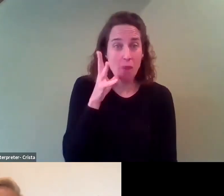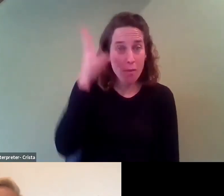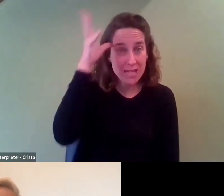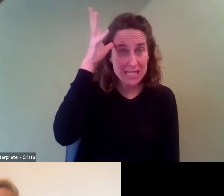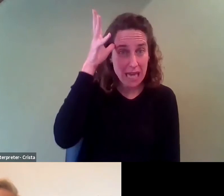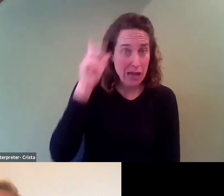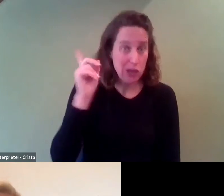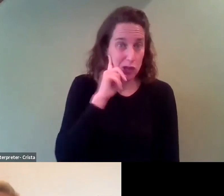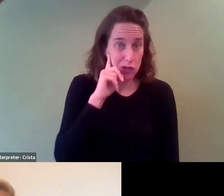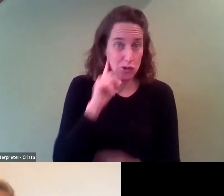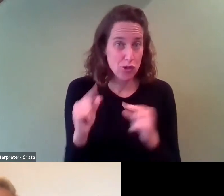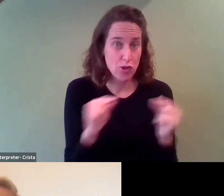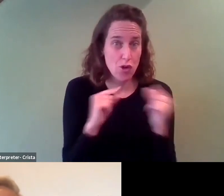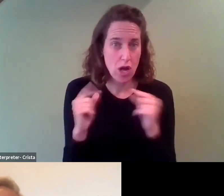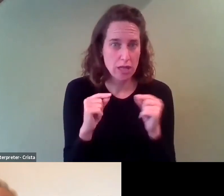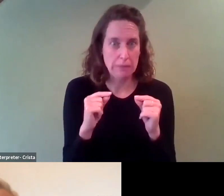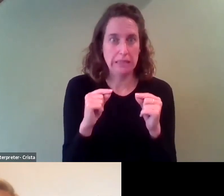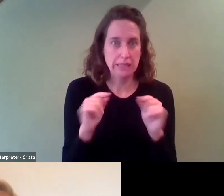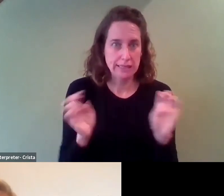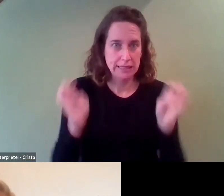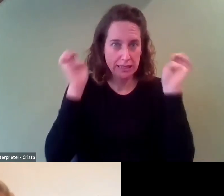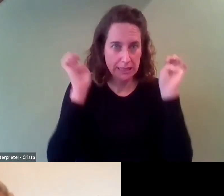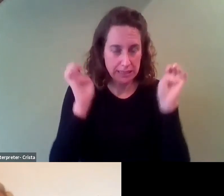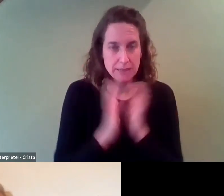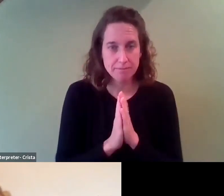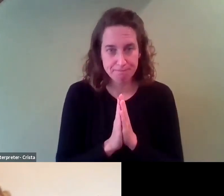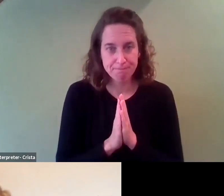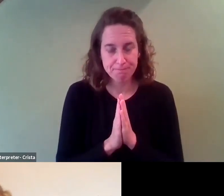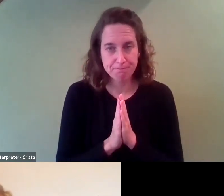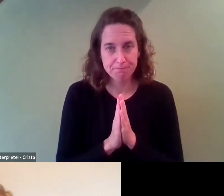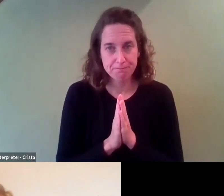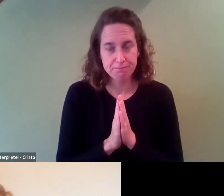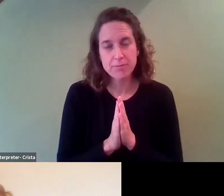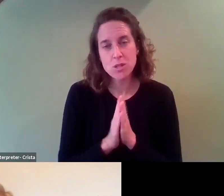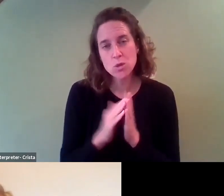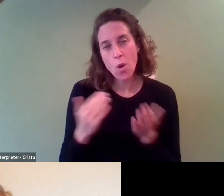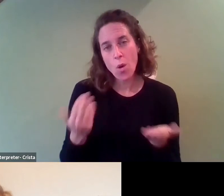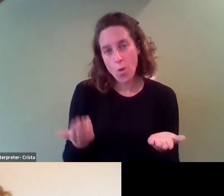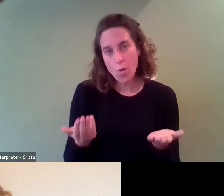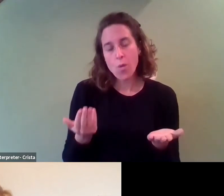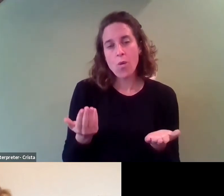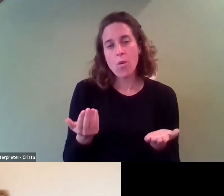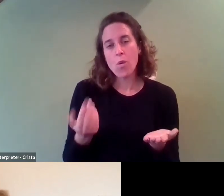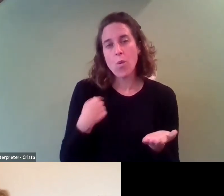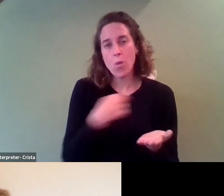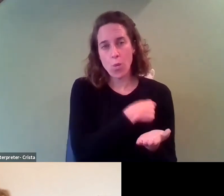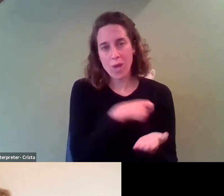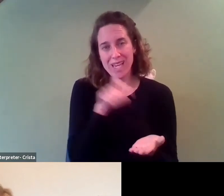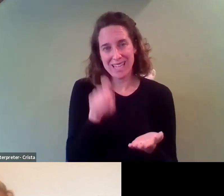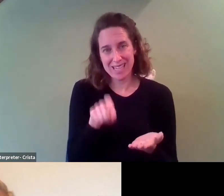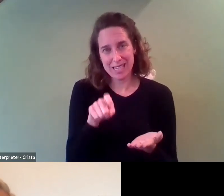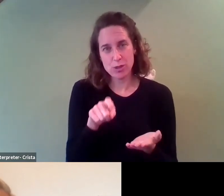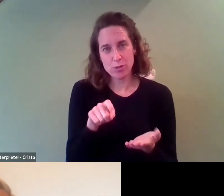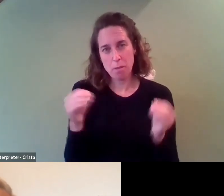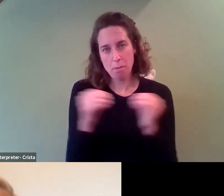on behind, closed doors with their friends. So I think that we have to be more present